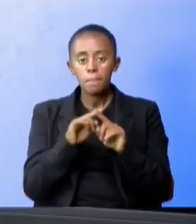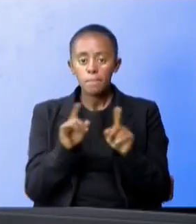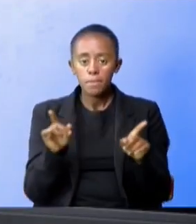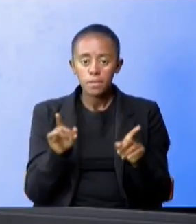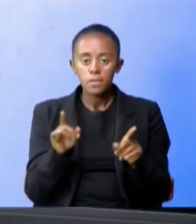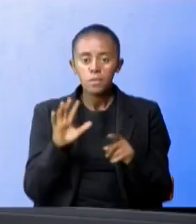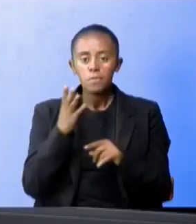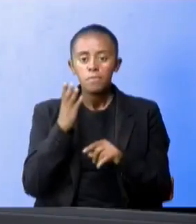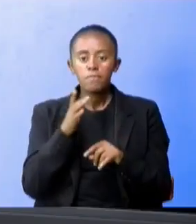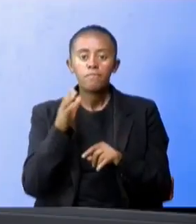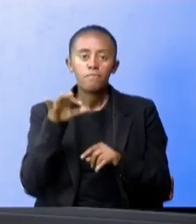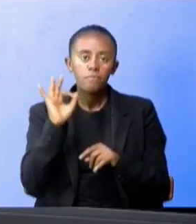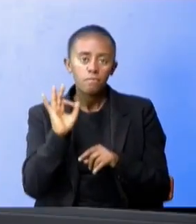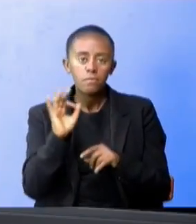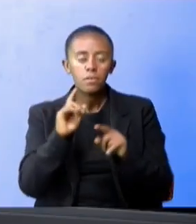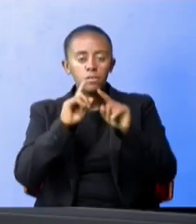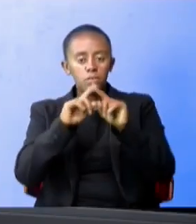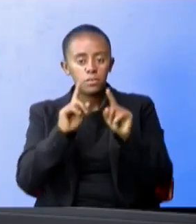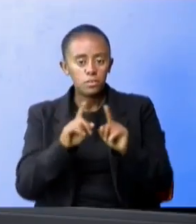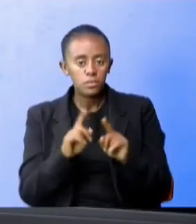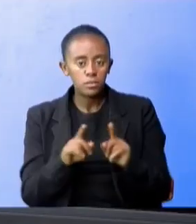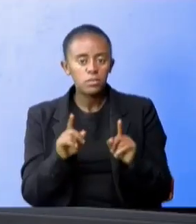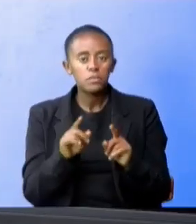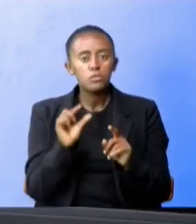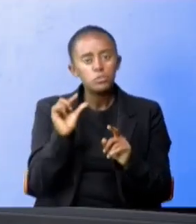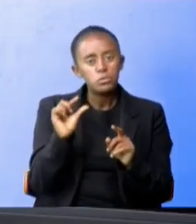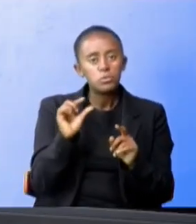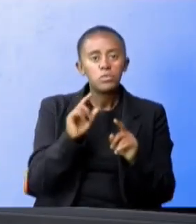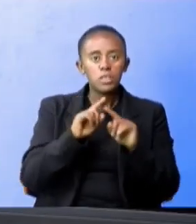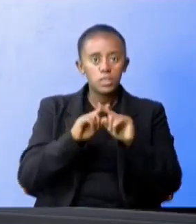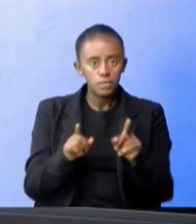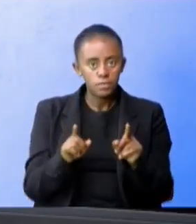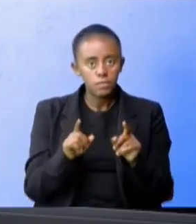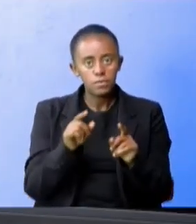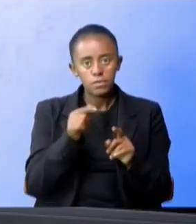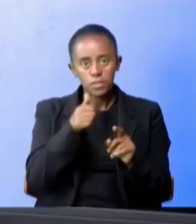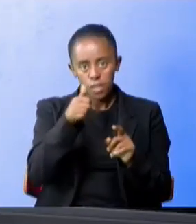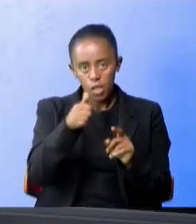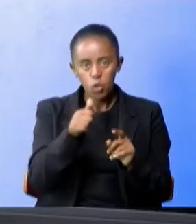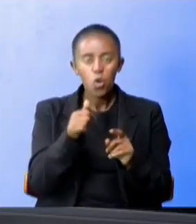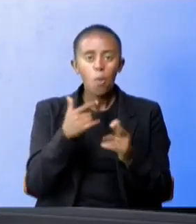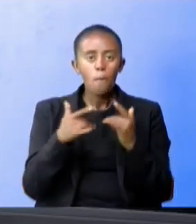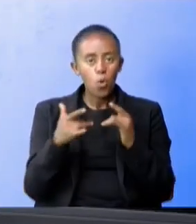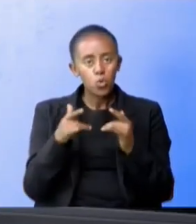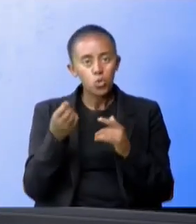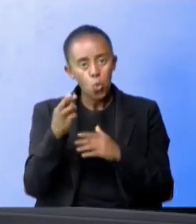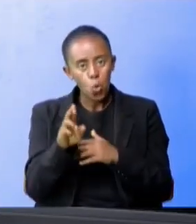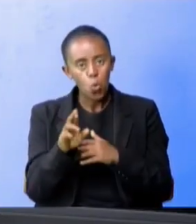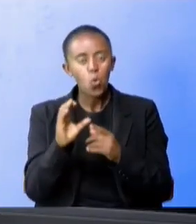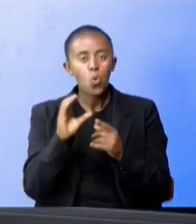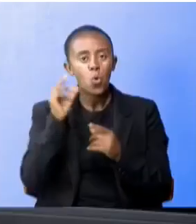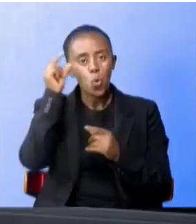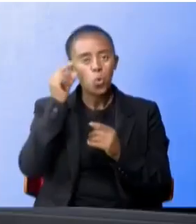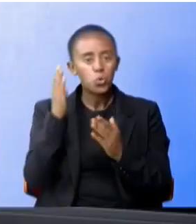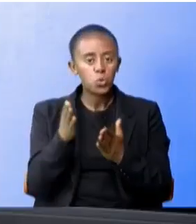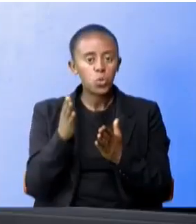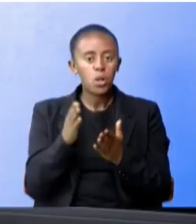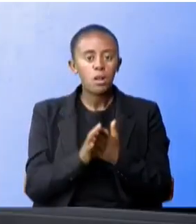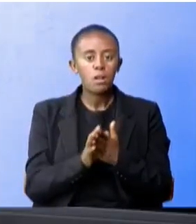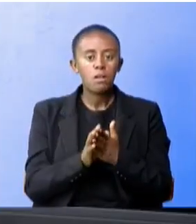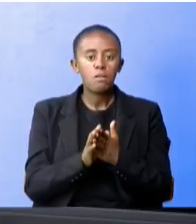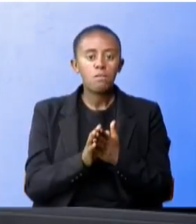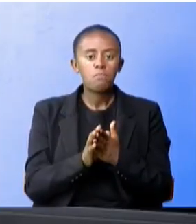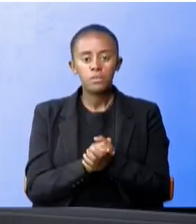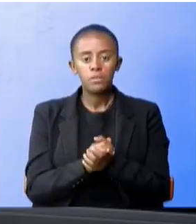we might find a slight difference in their emotion or cultural connotation.